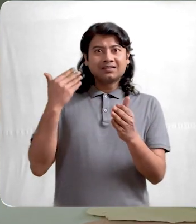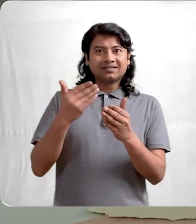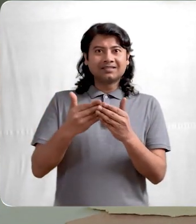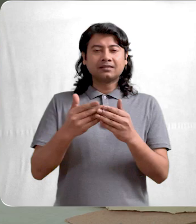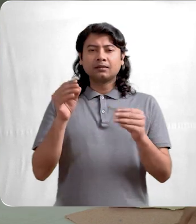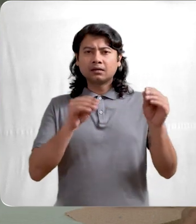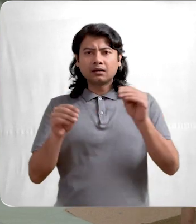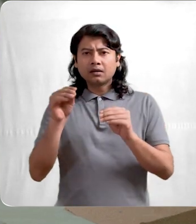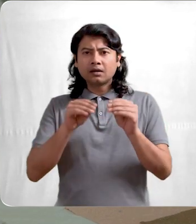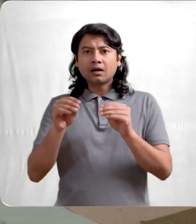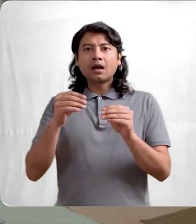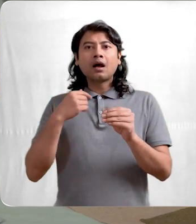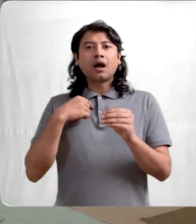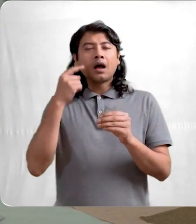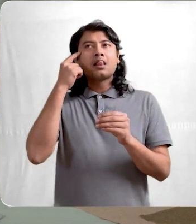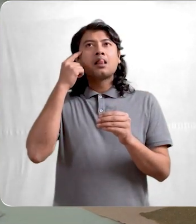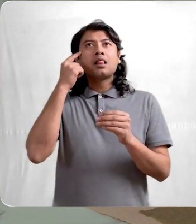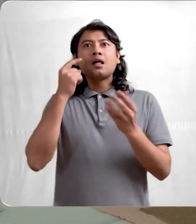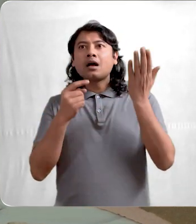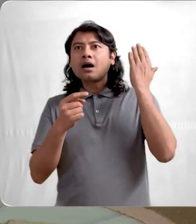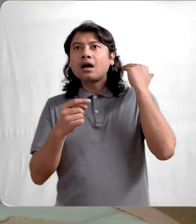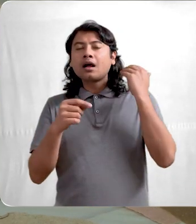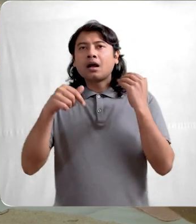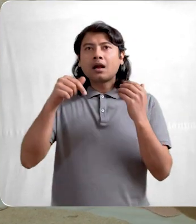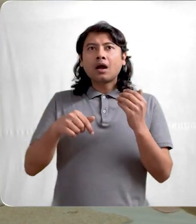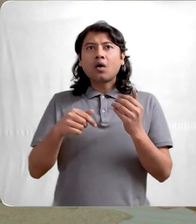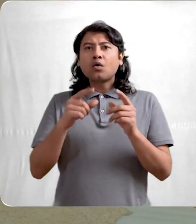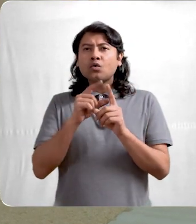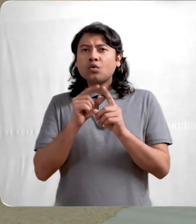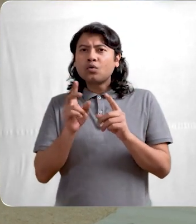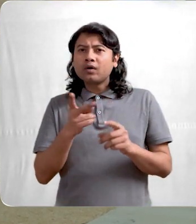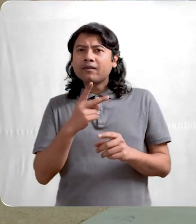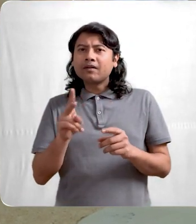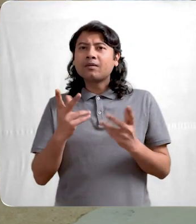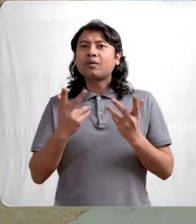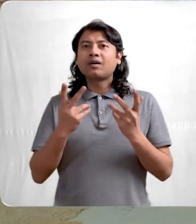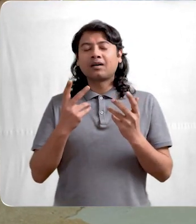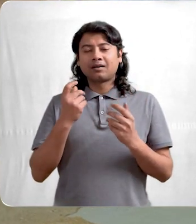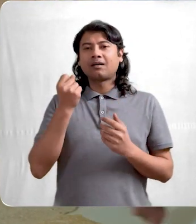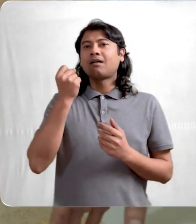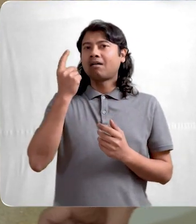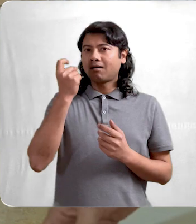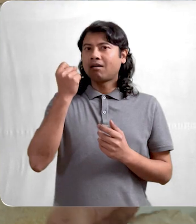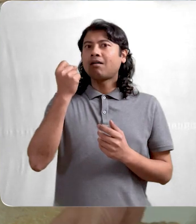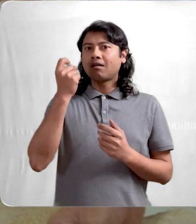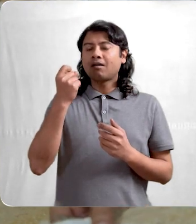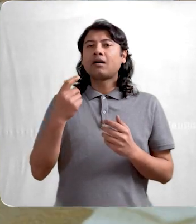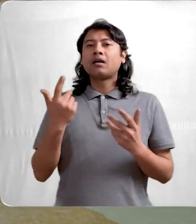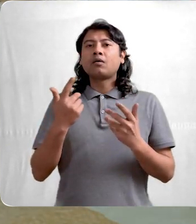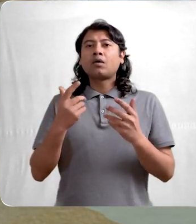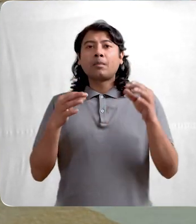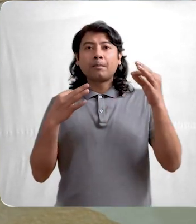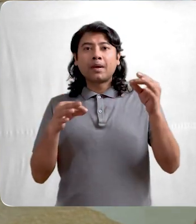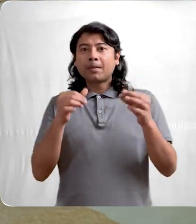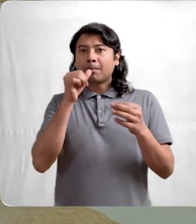After doing this body of work in the last 2 years or so, I realized what I was trying to do with the earlier set of works.